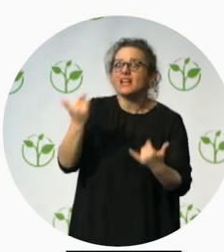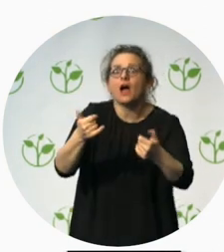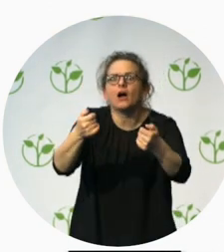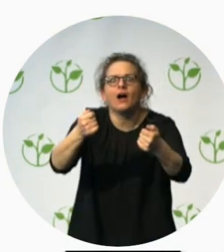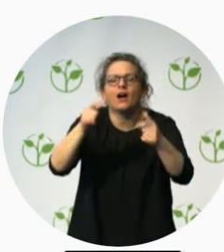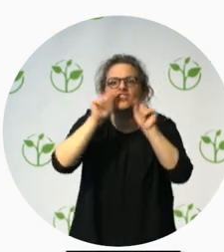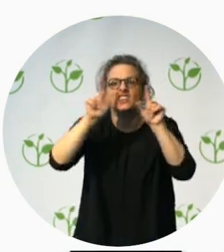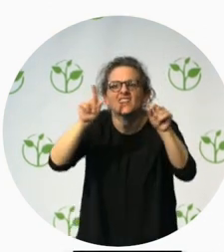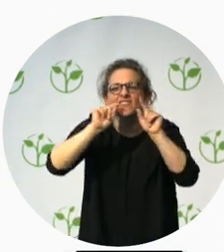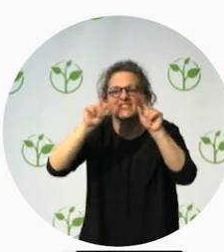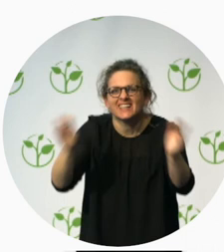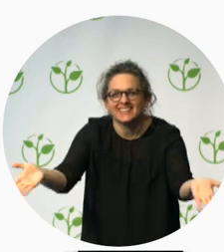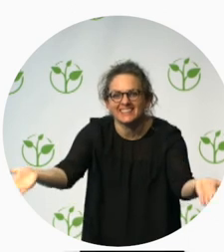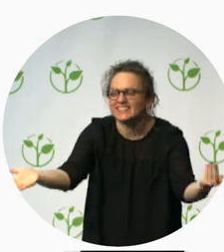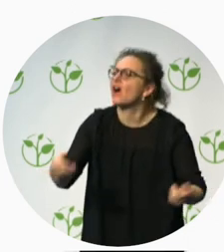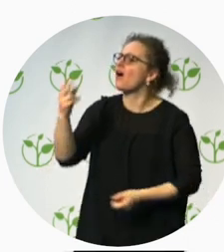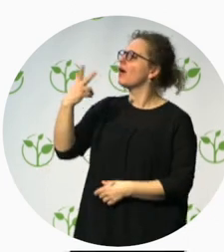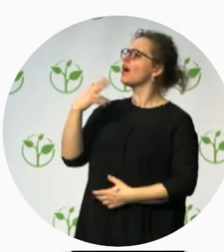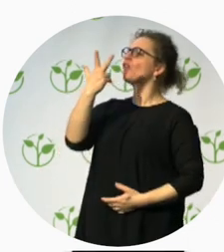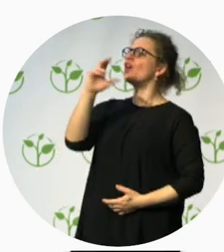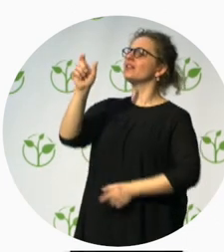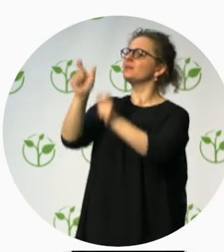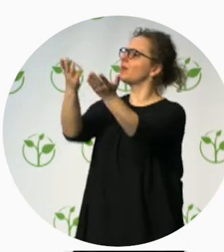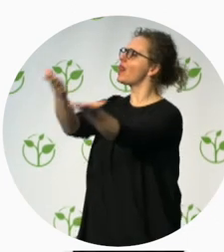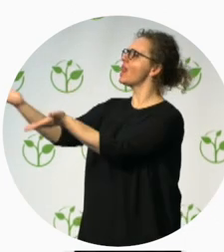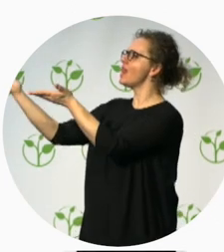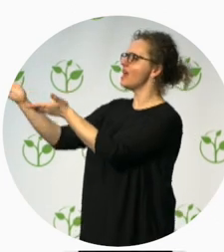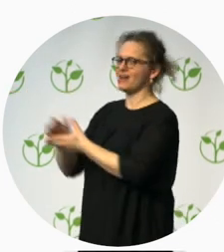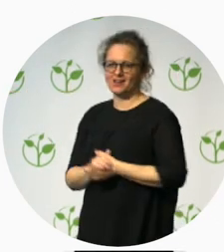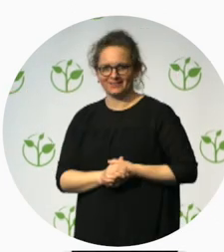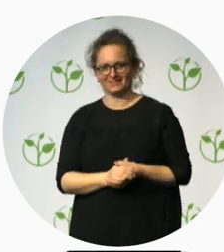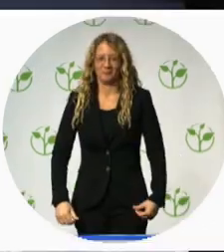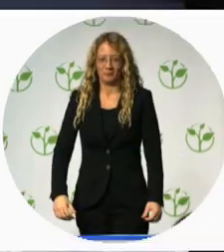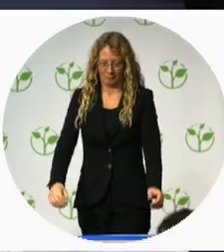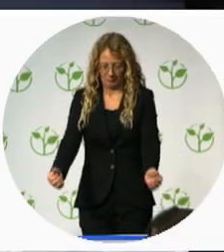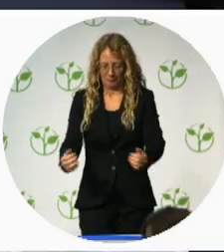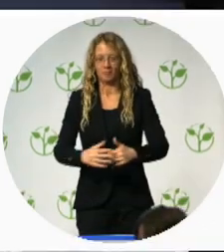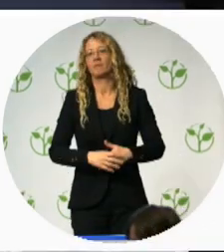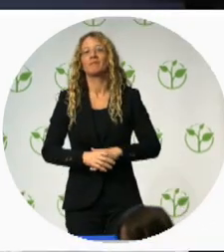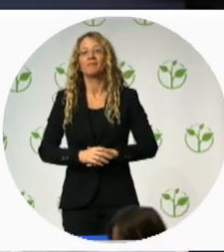Bless you.